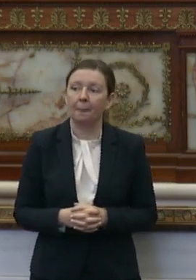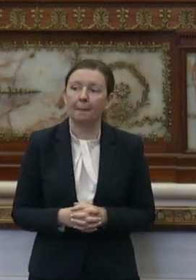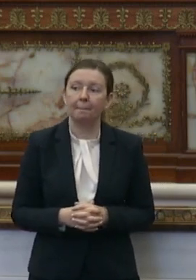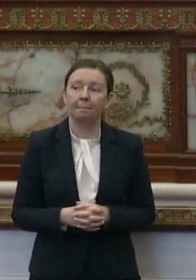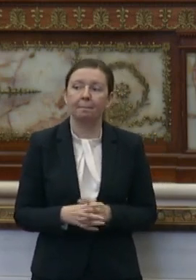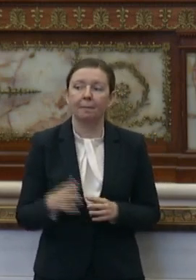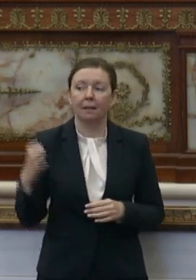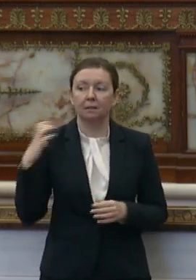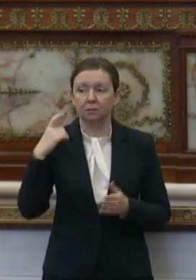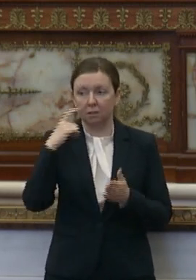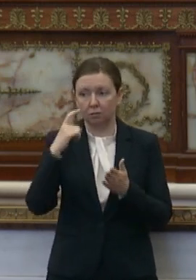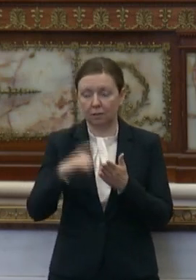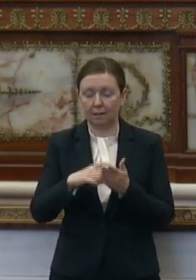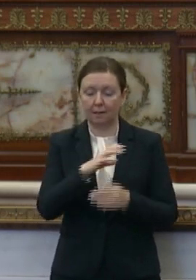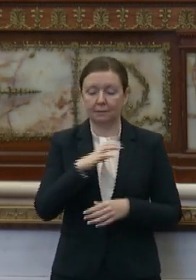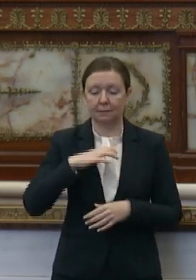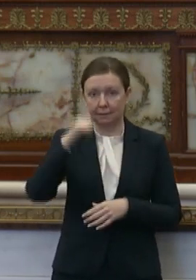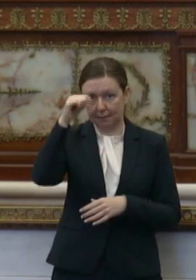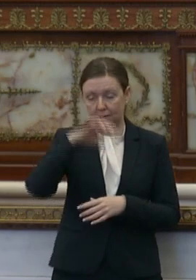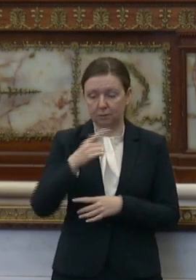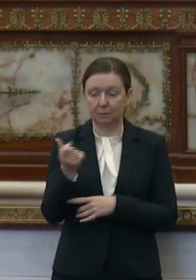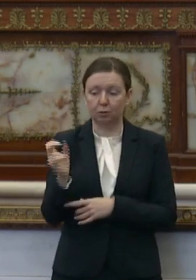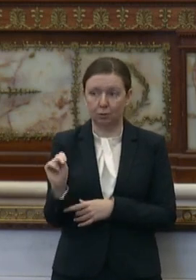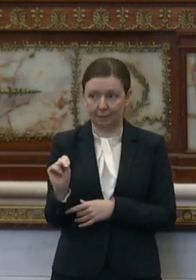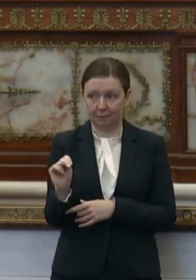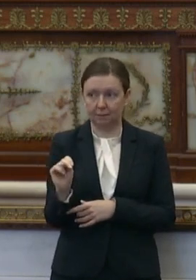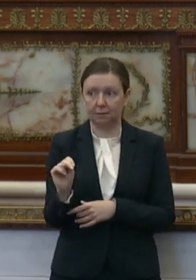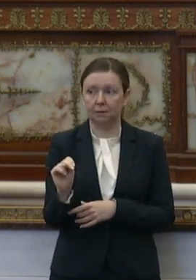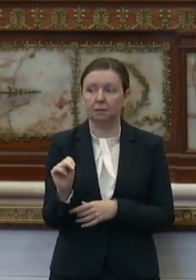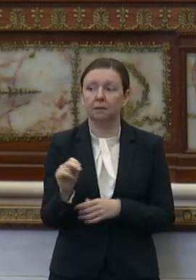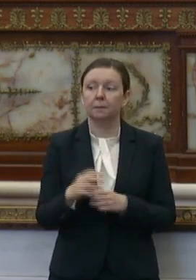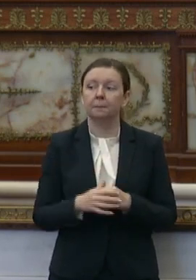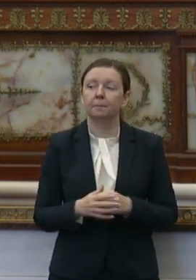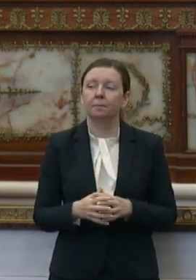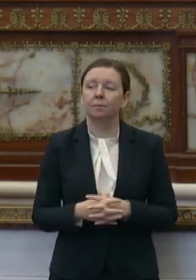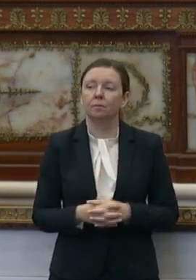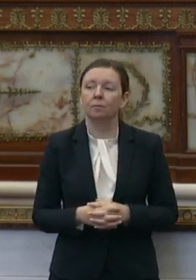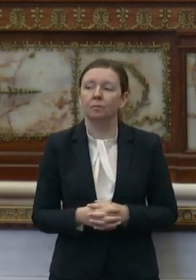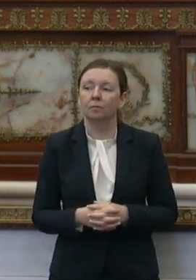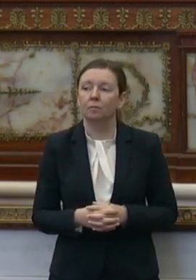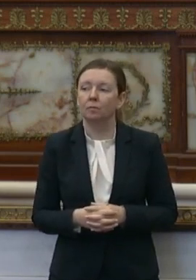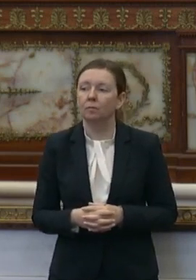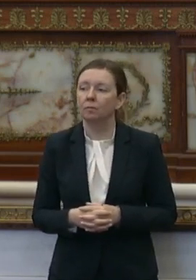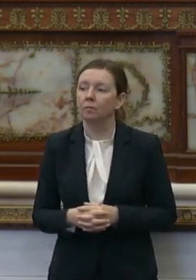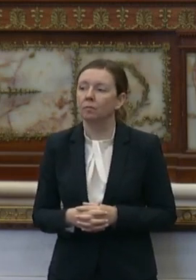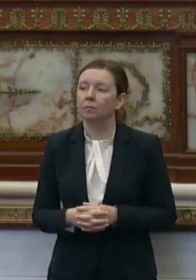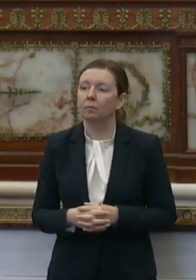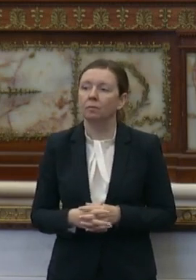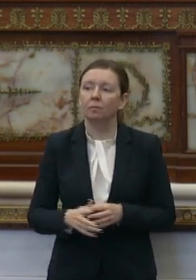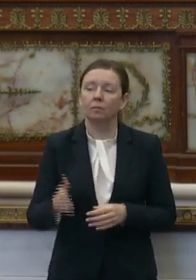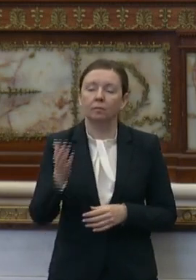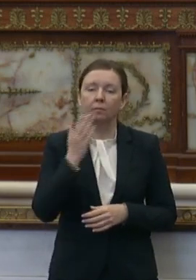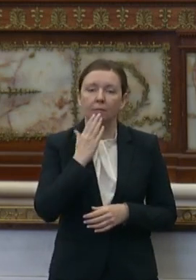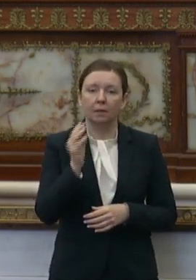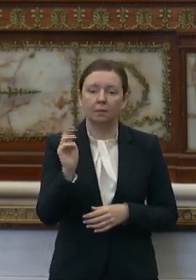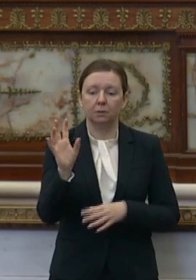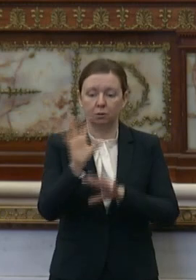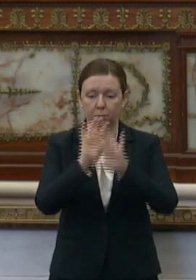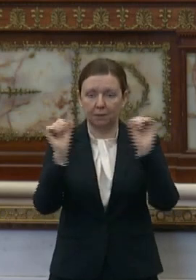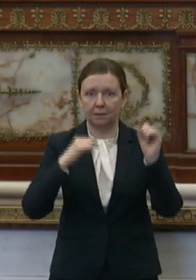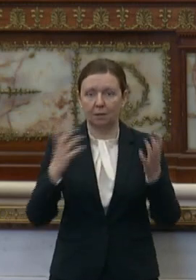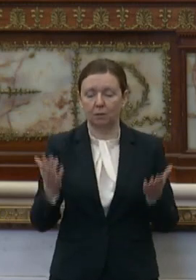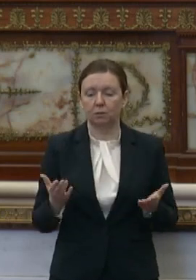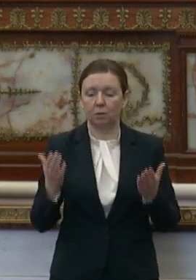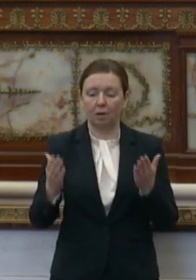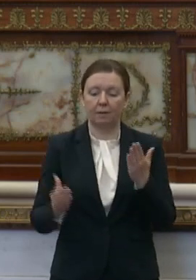Chair recognizes Councilman Green for an amendment to bill number 200329. Thank you, Mr. President. I'd like to offer an